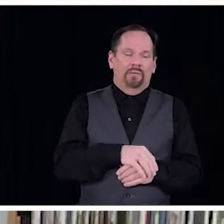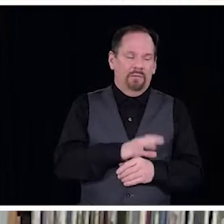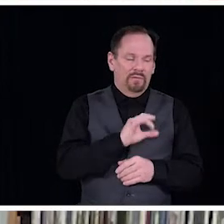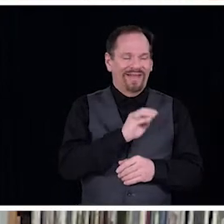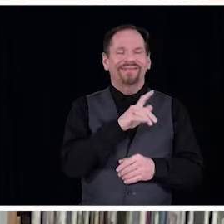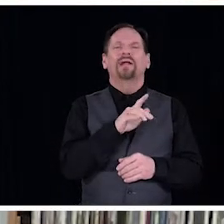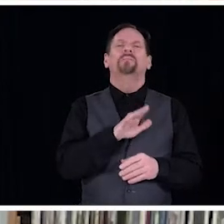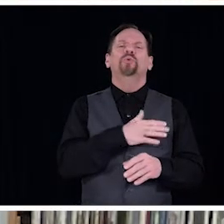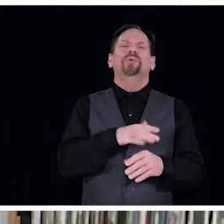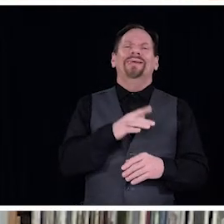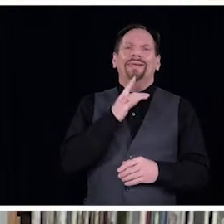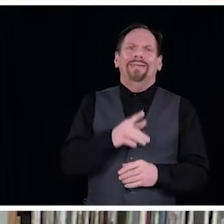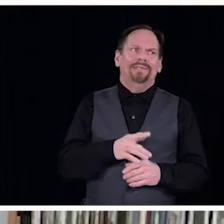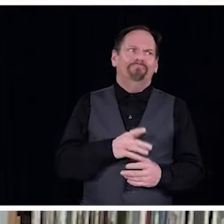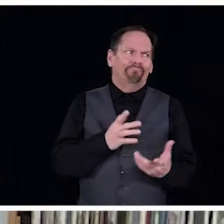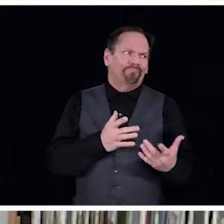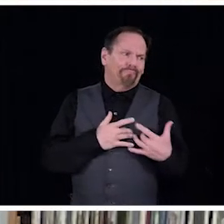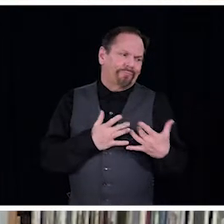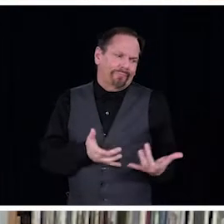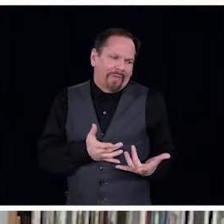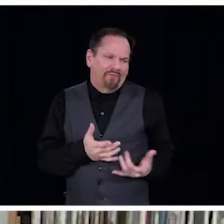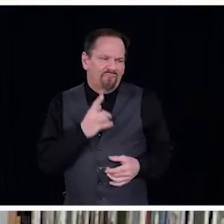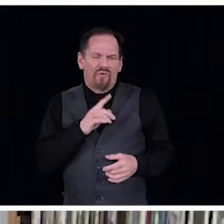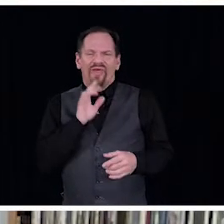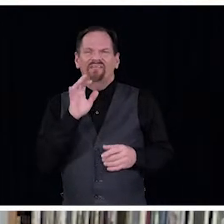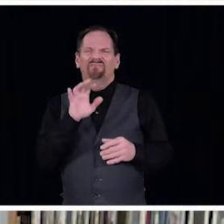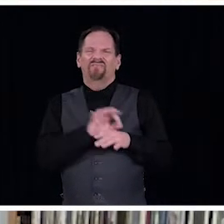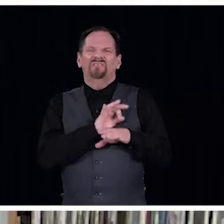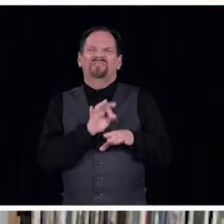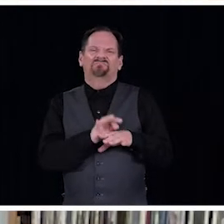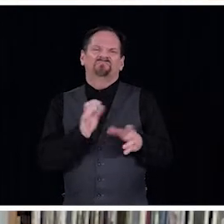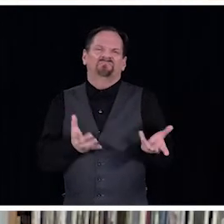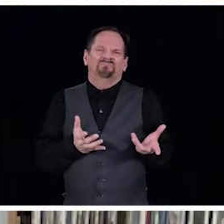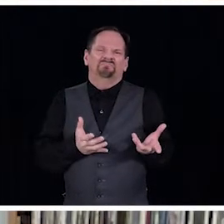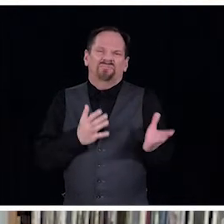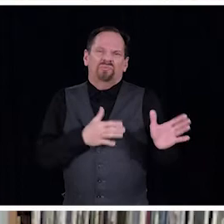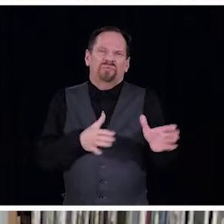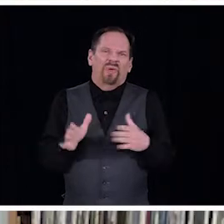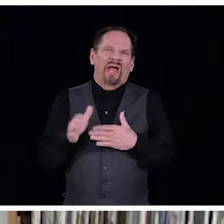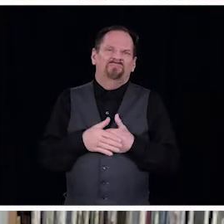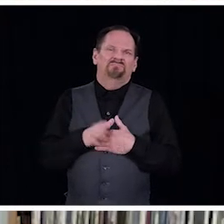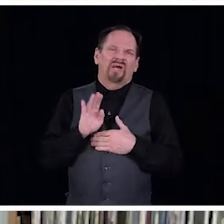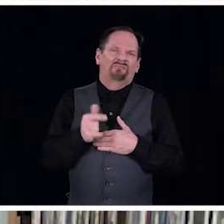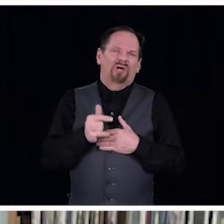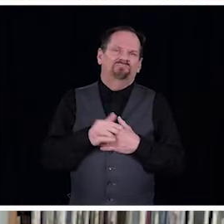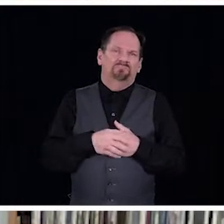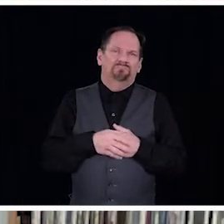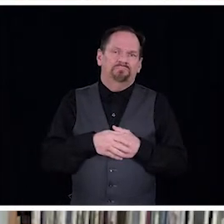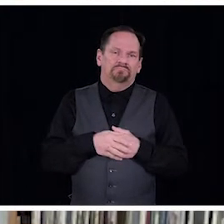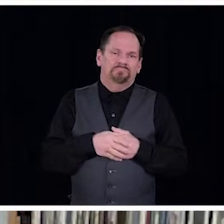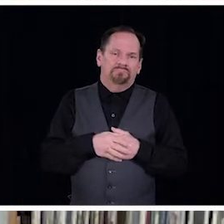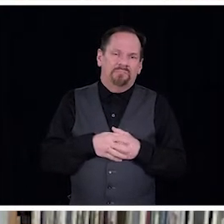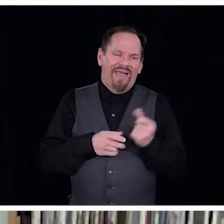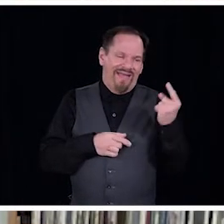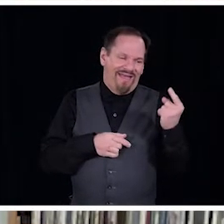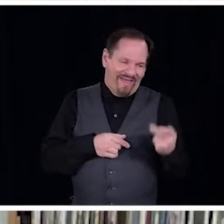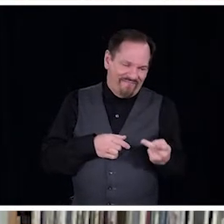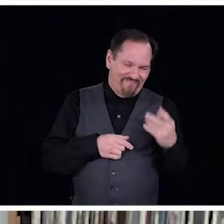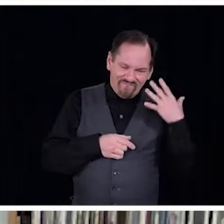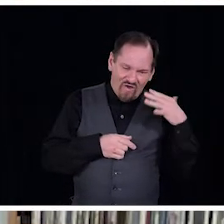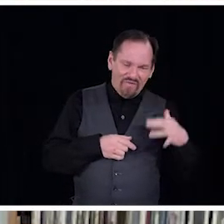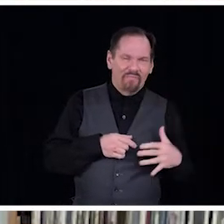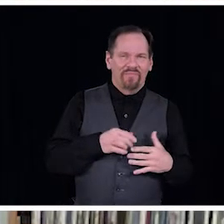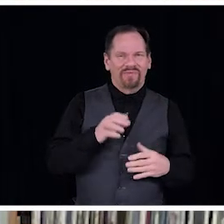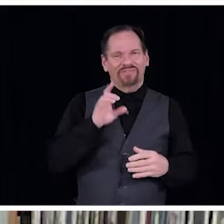prone to such utilitarian appropriations. It plays at half volume in